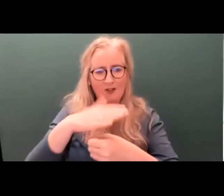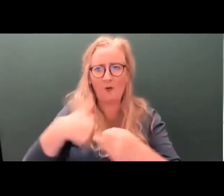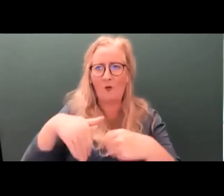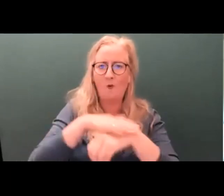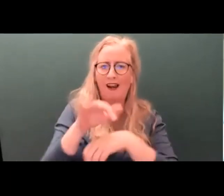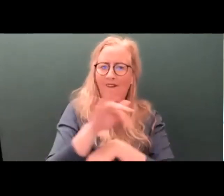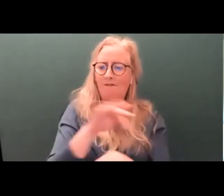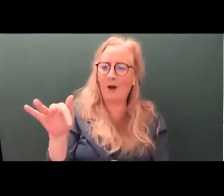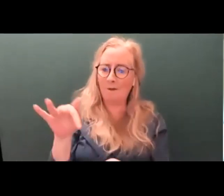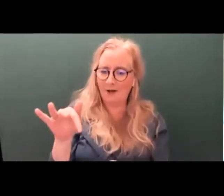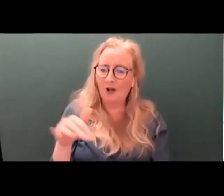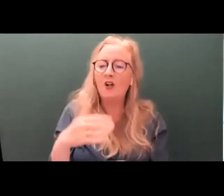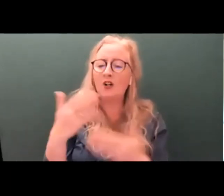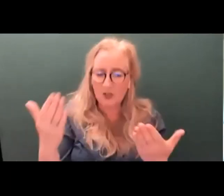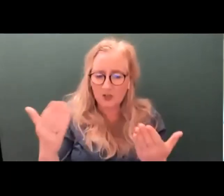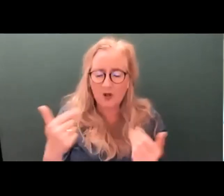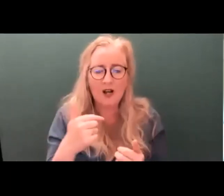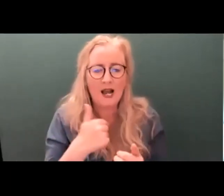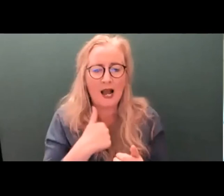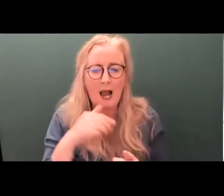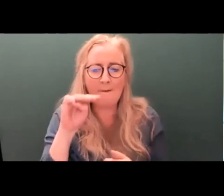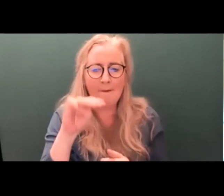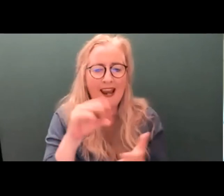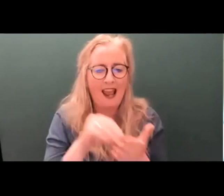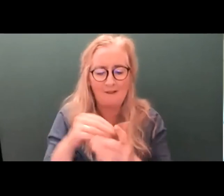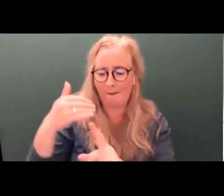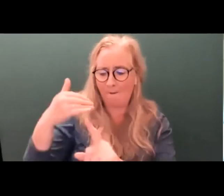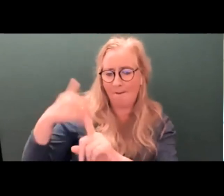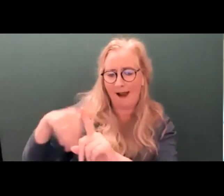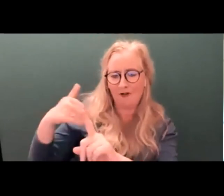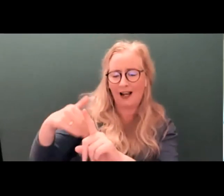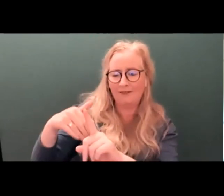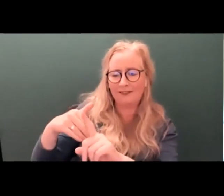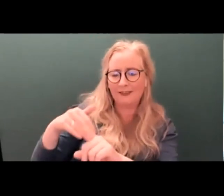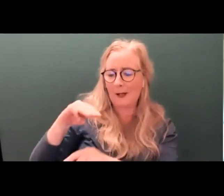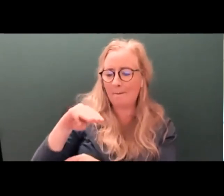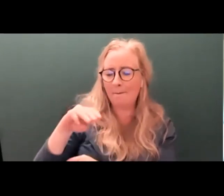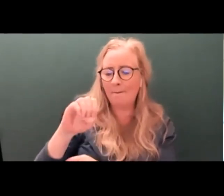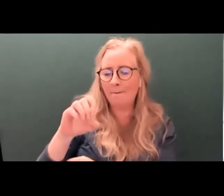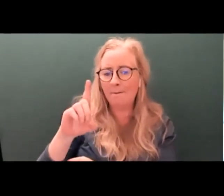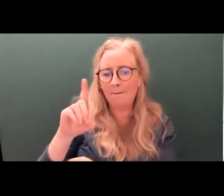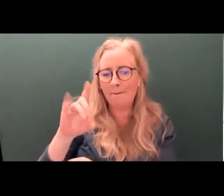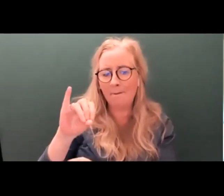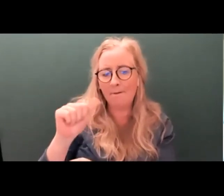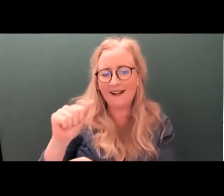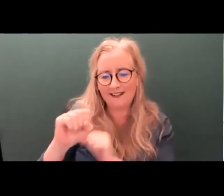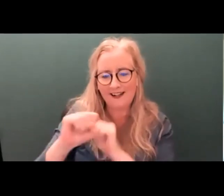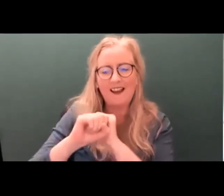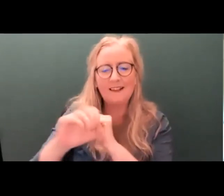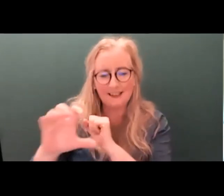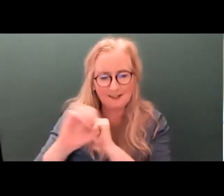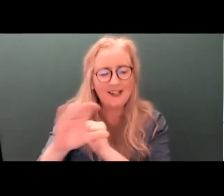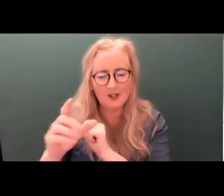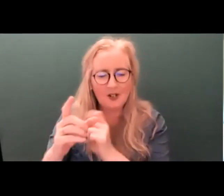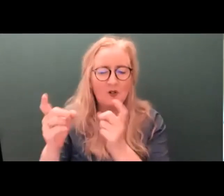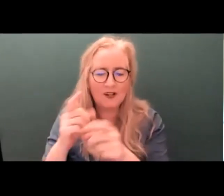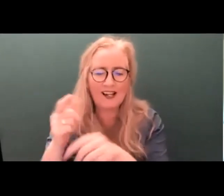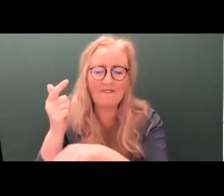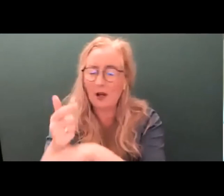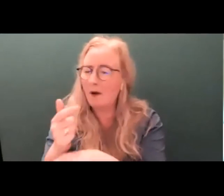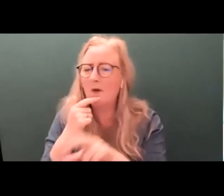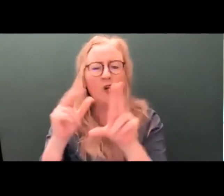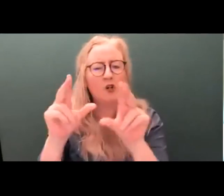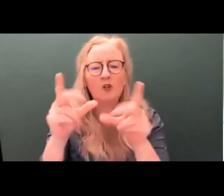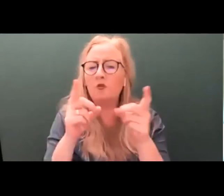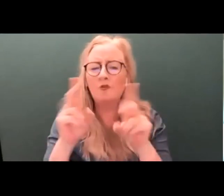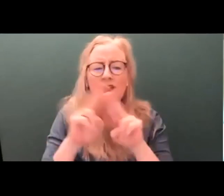I might have a background in media and some people say, oh, that's why you're doing videos about this stuff. Don't be afraid